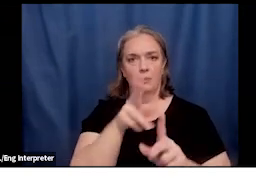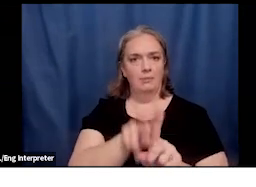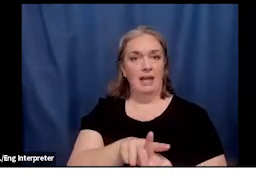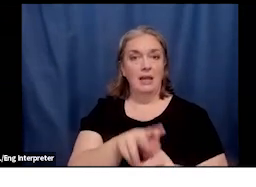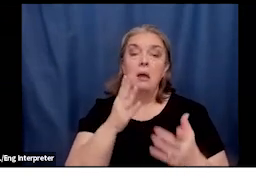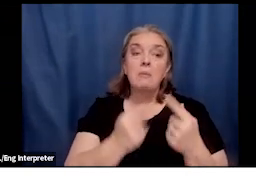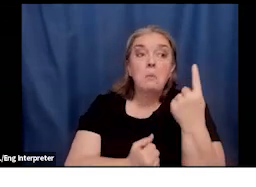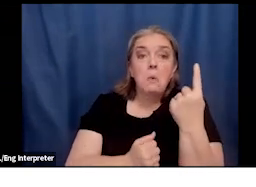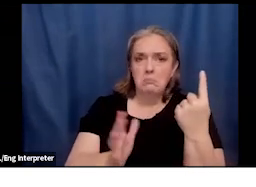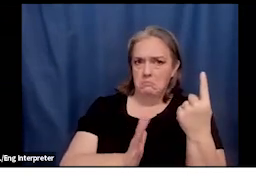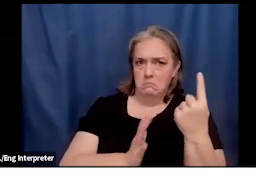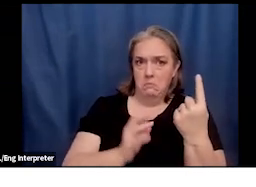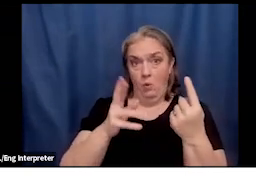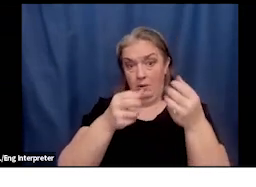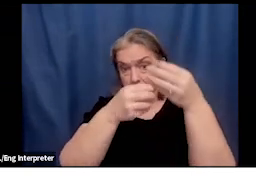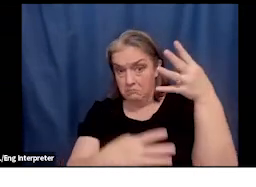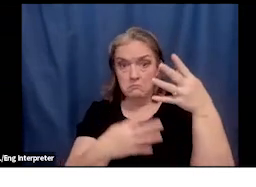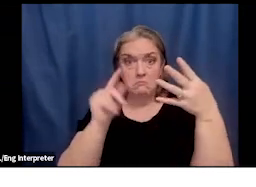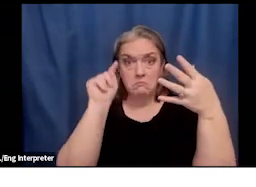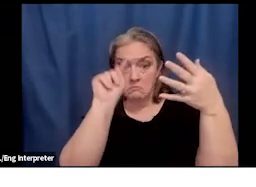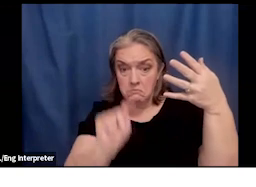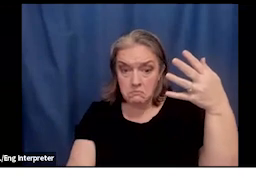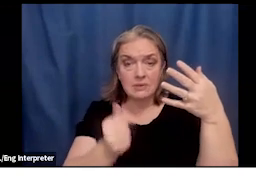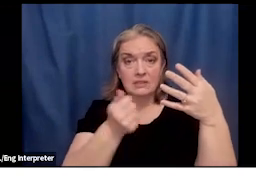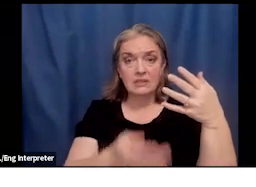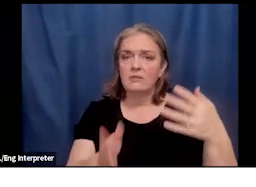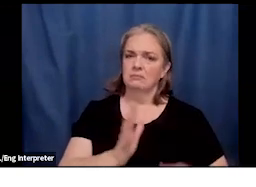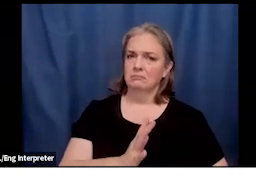only hit one. But just sort of broadly, these are the sort of